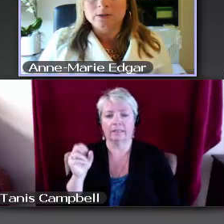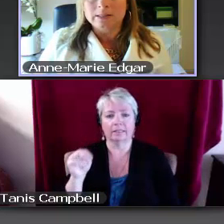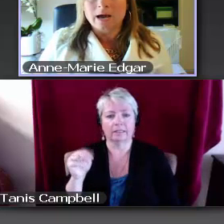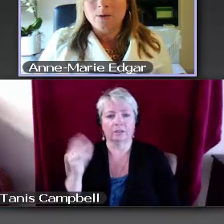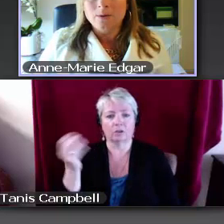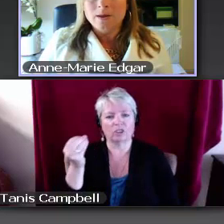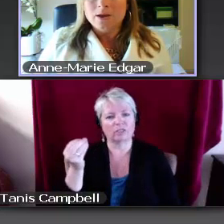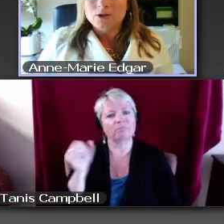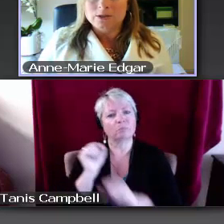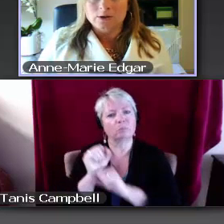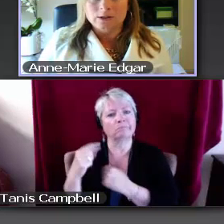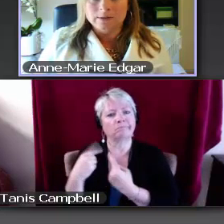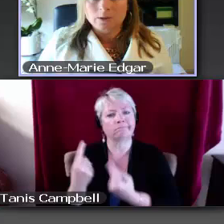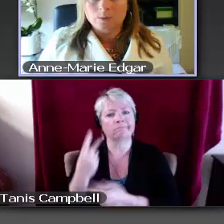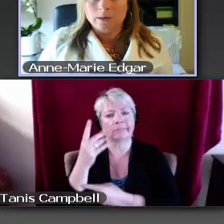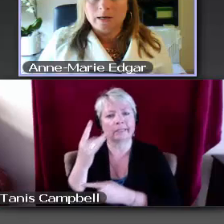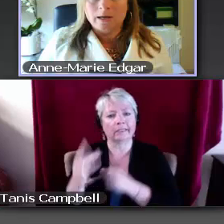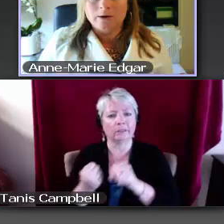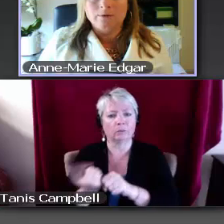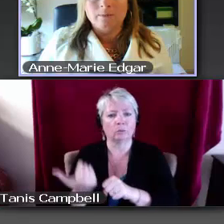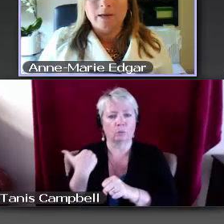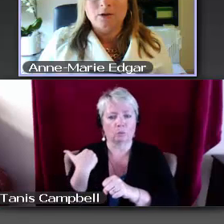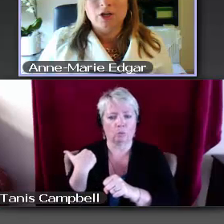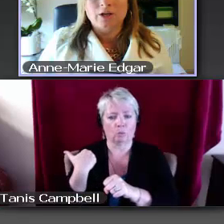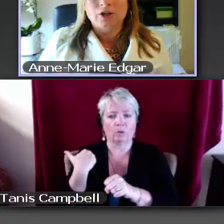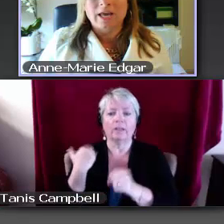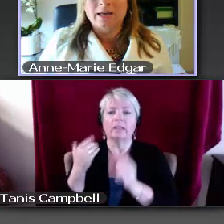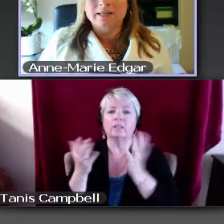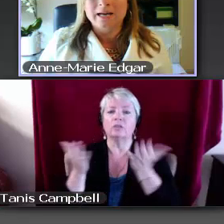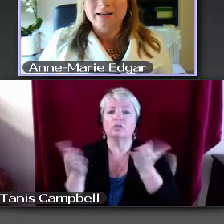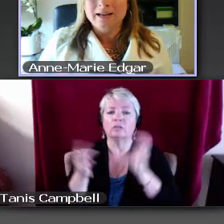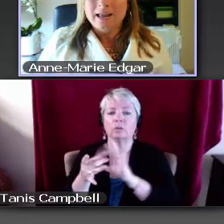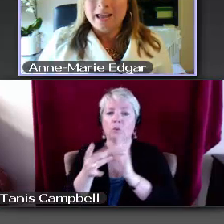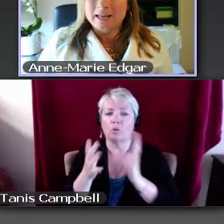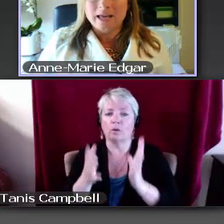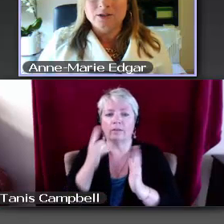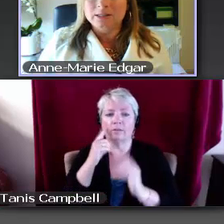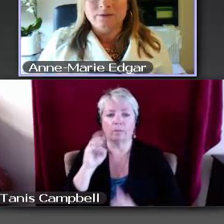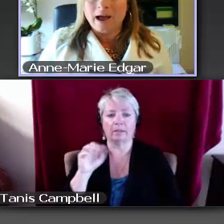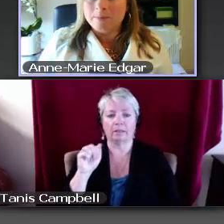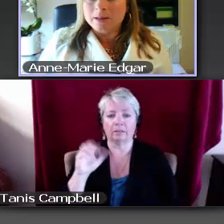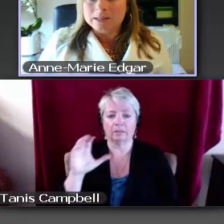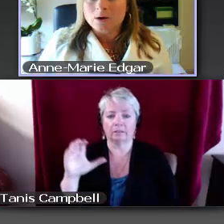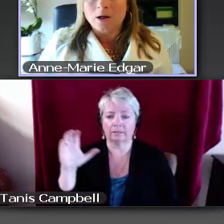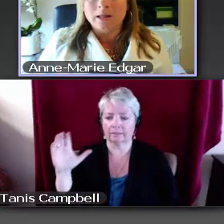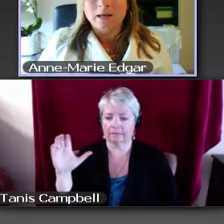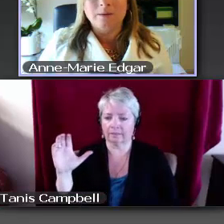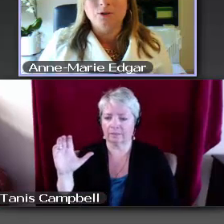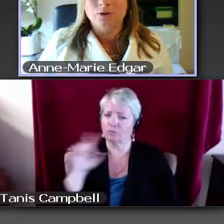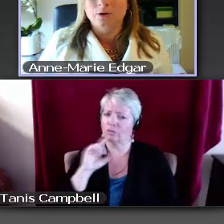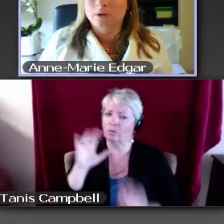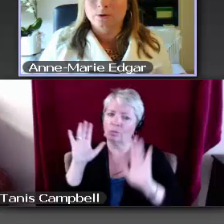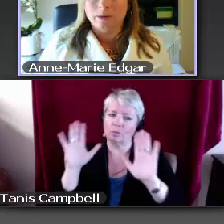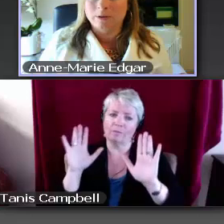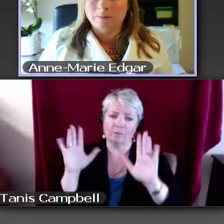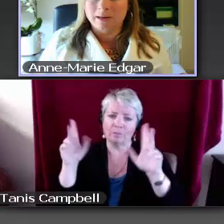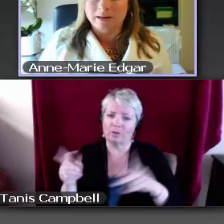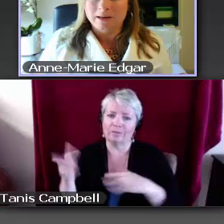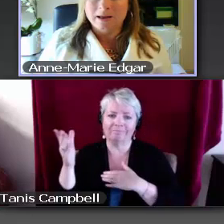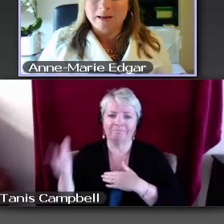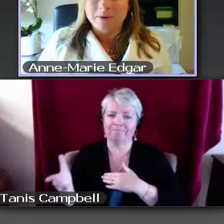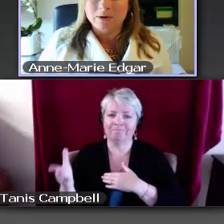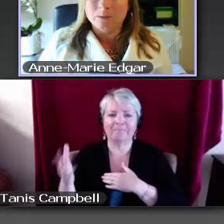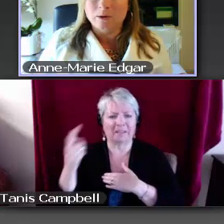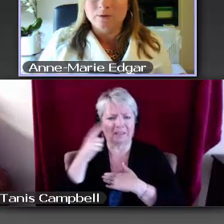8 years now. She's our service coordinator for Make a Change Canada. And again, just a fabulous colleague. I'm sure you'll agree with